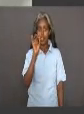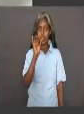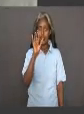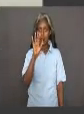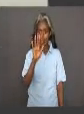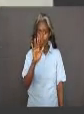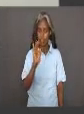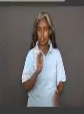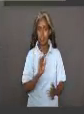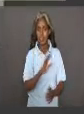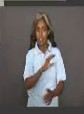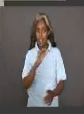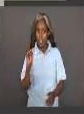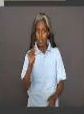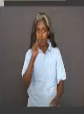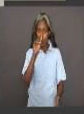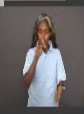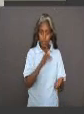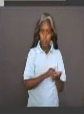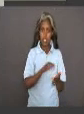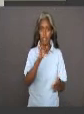1485, and